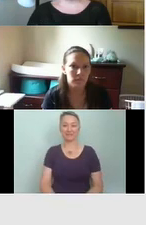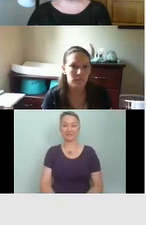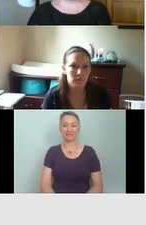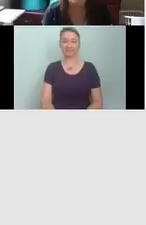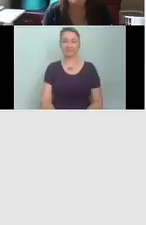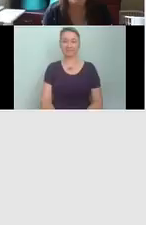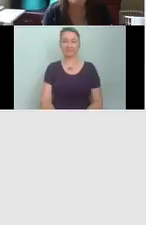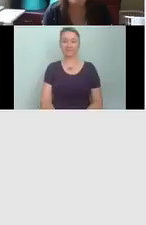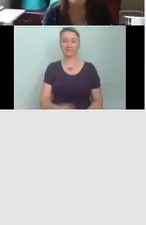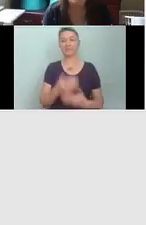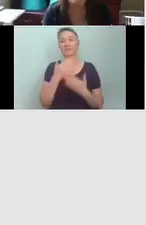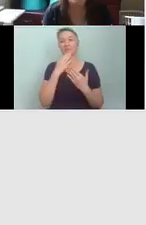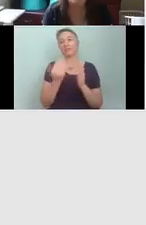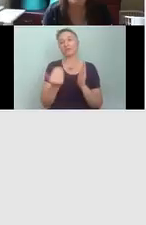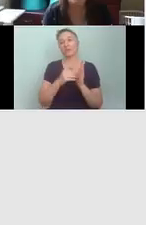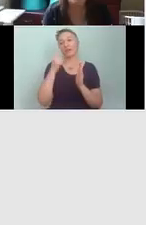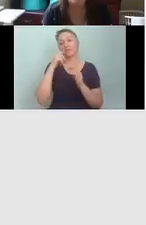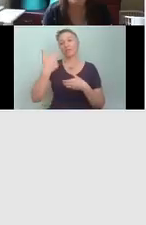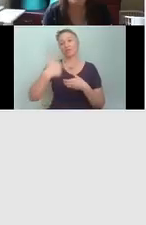And thanks again for joining us.